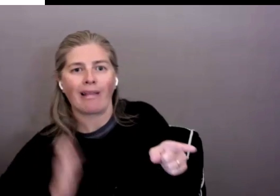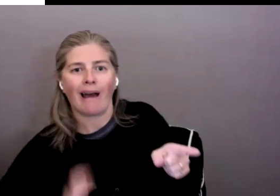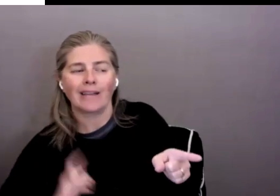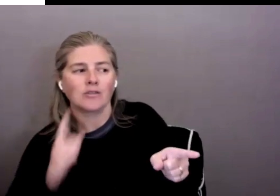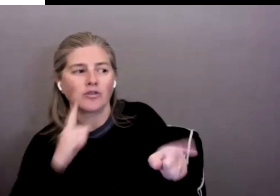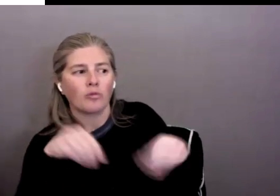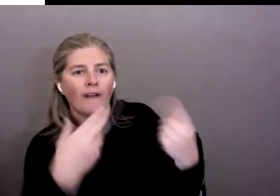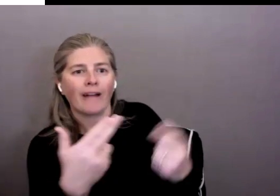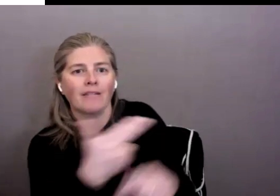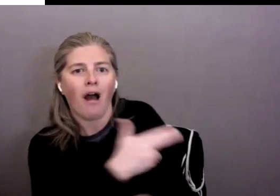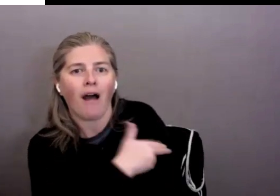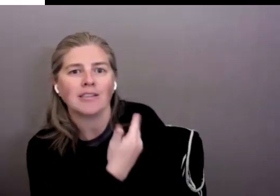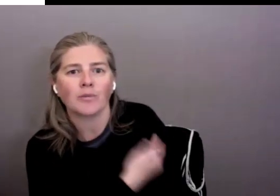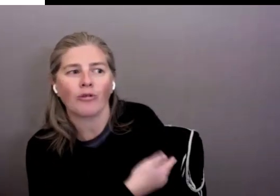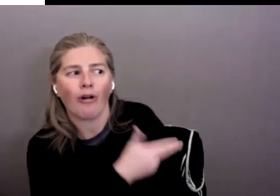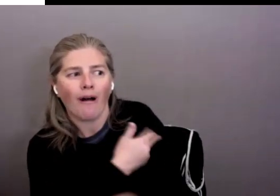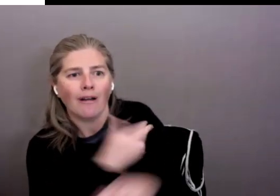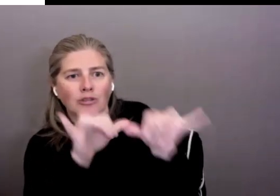hospital systems generally.